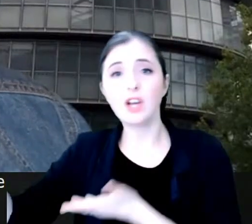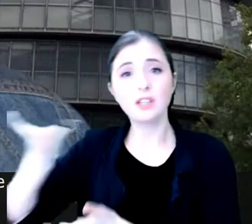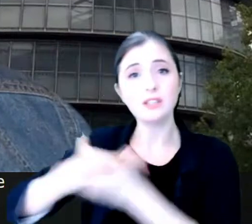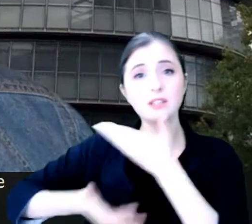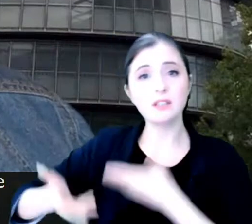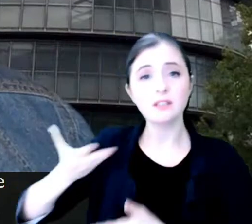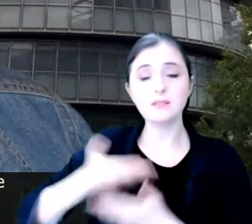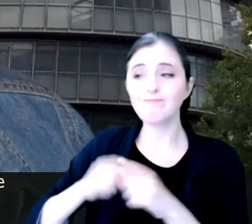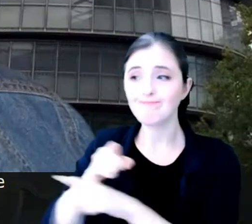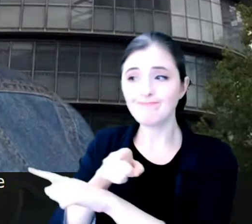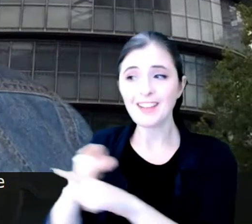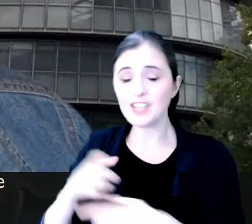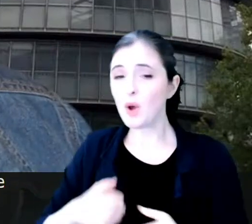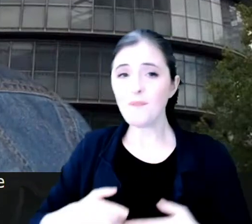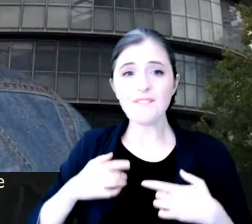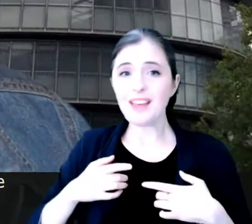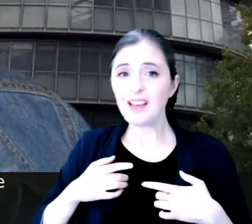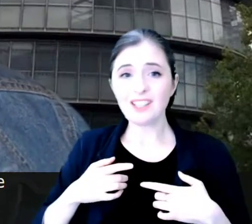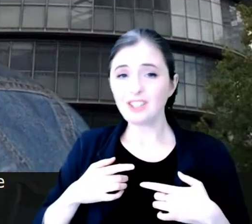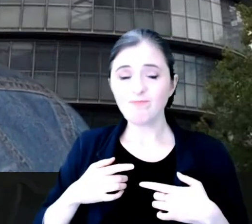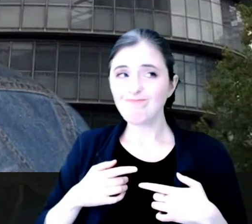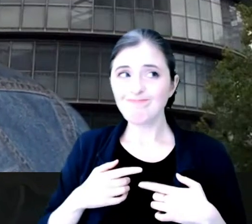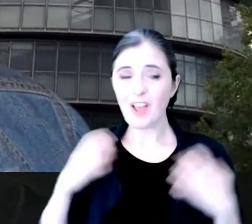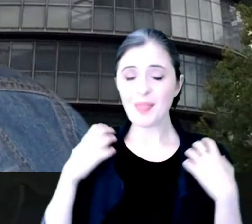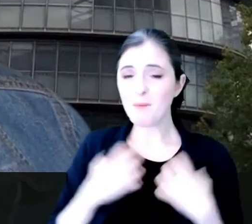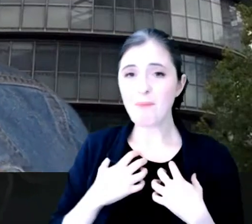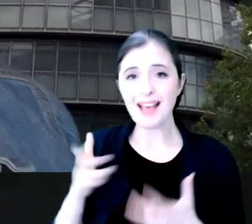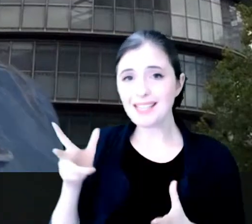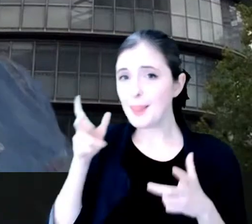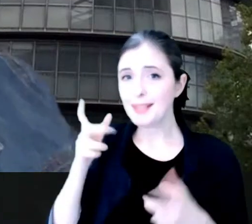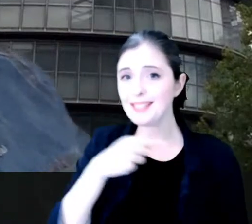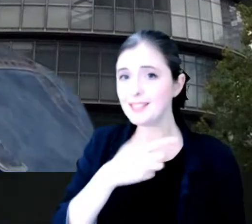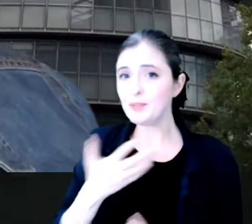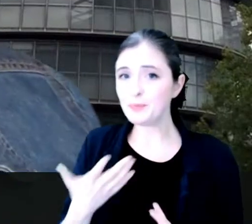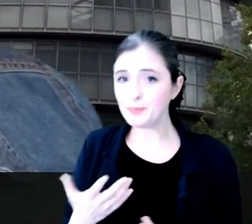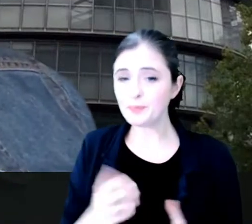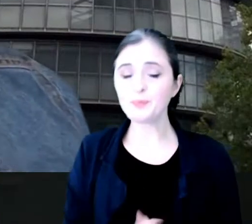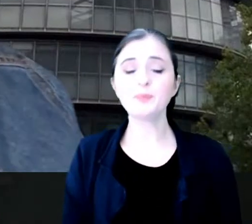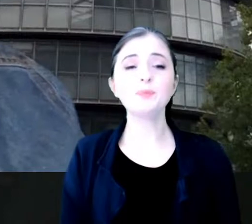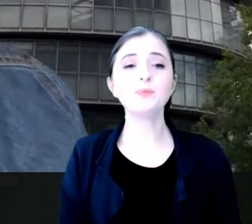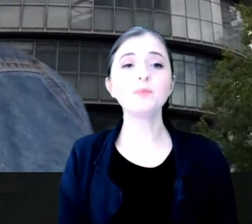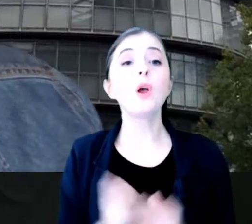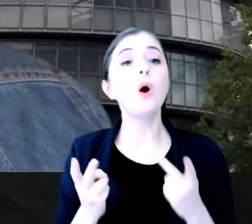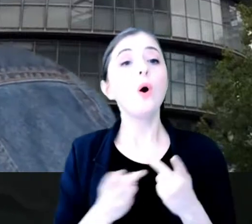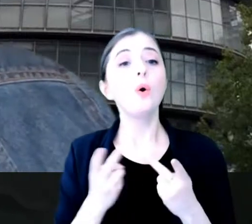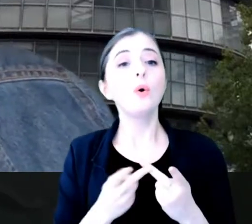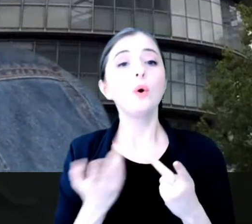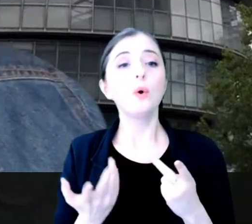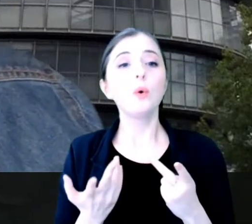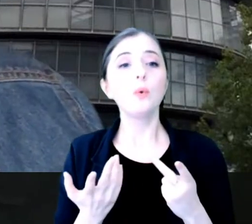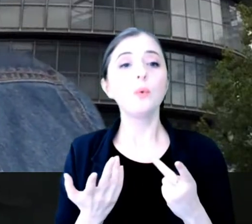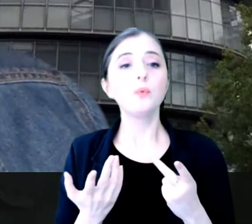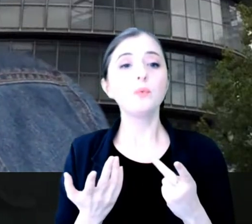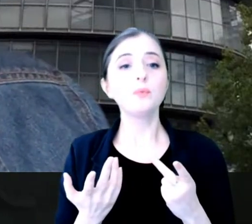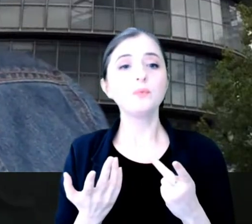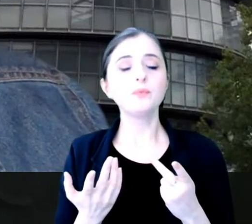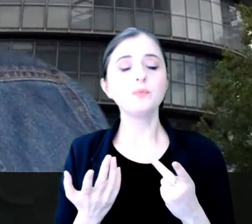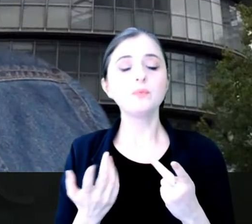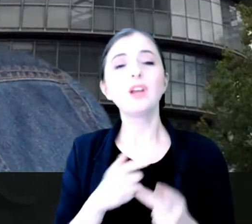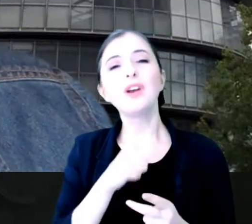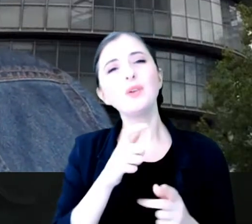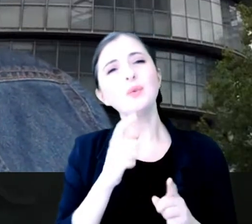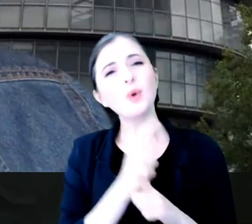not feel that they've been listened to. I mean, at a time, can I just go on about what you call rough